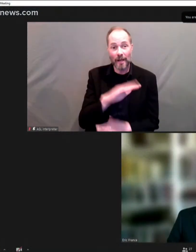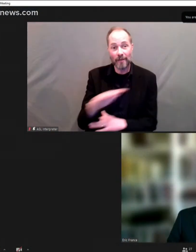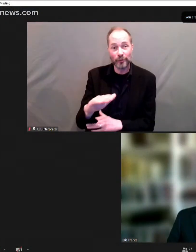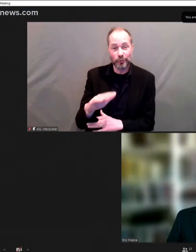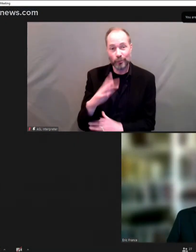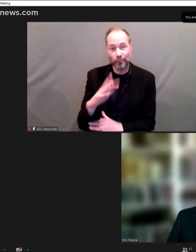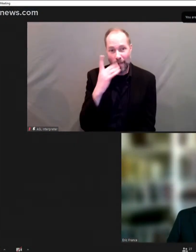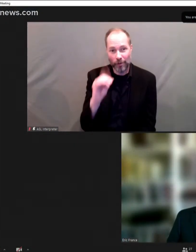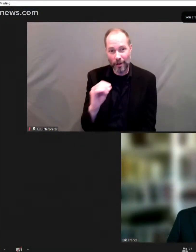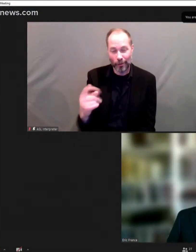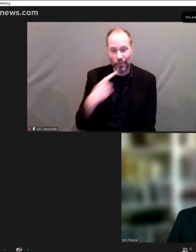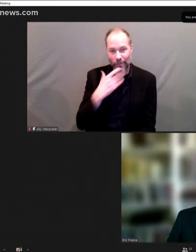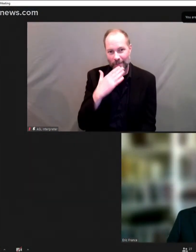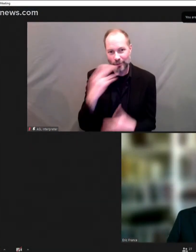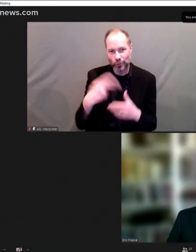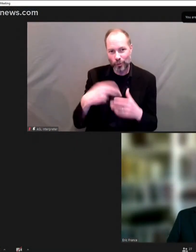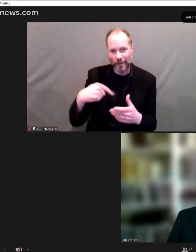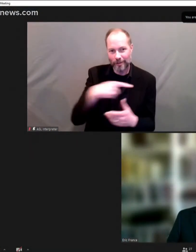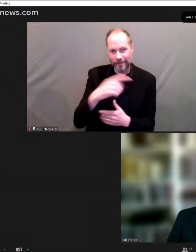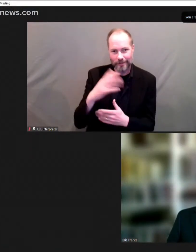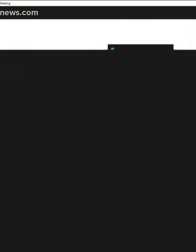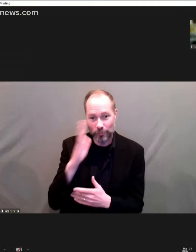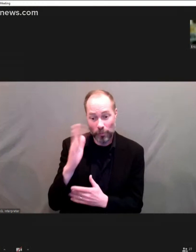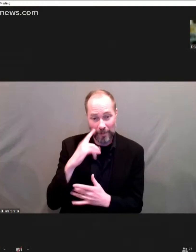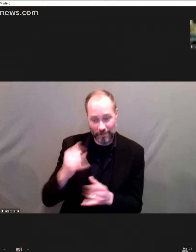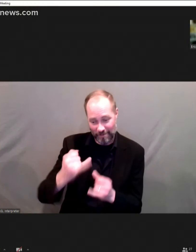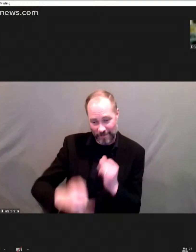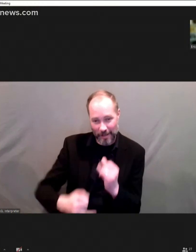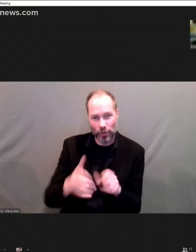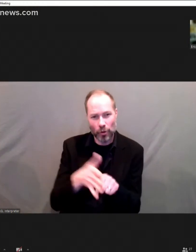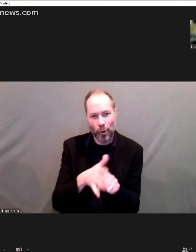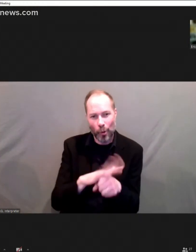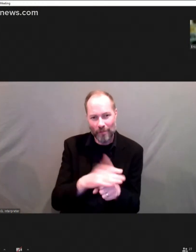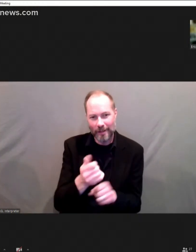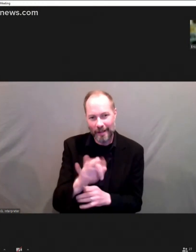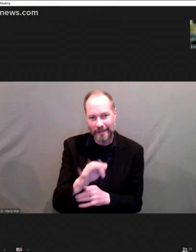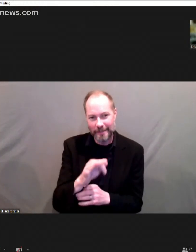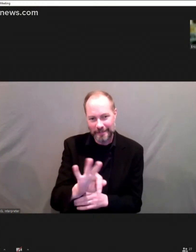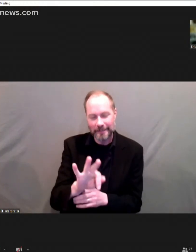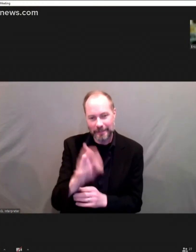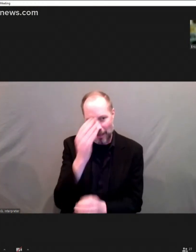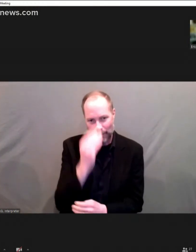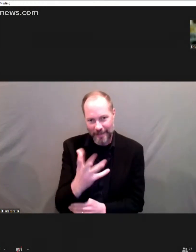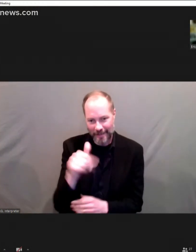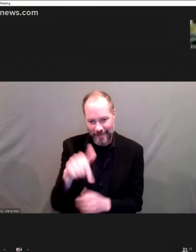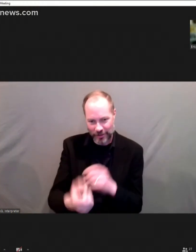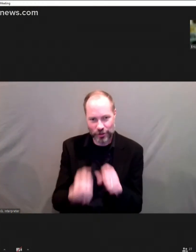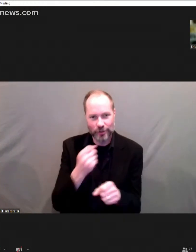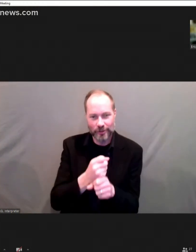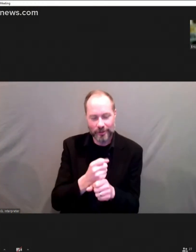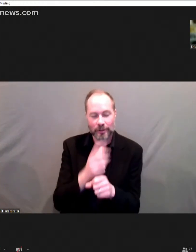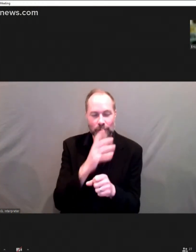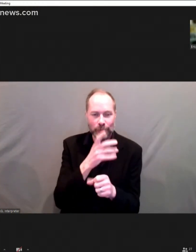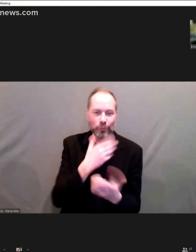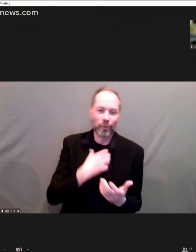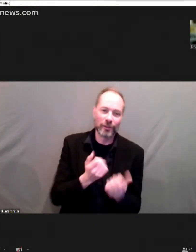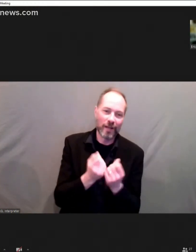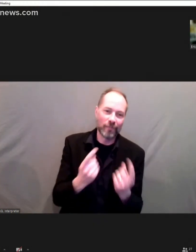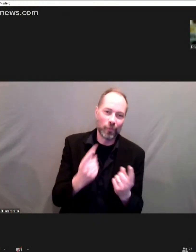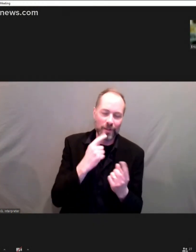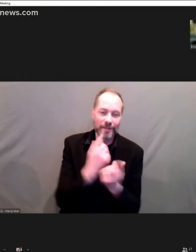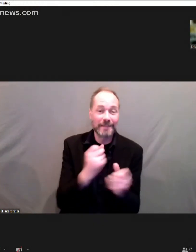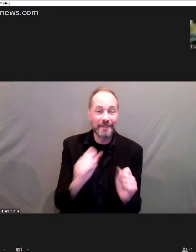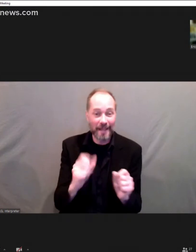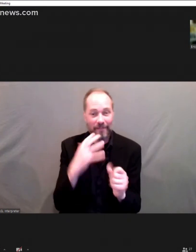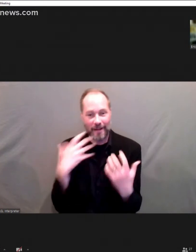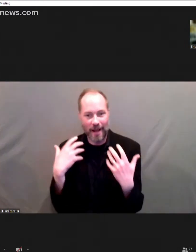Colorado, thank you for joining us. This will be our final COVID-19 update of the year. I want to wish everybody a safe and